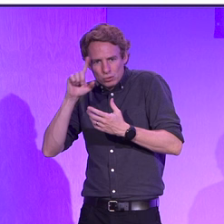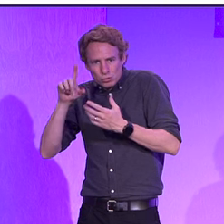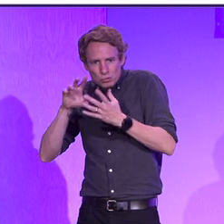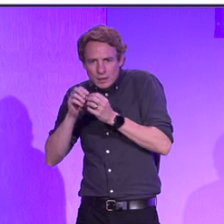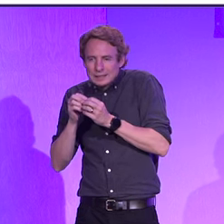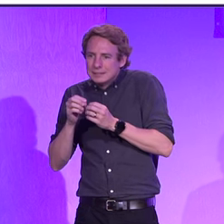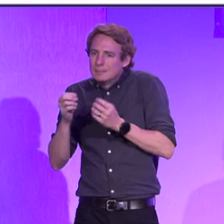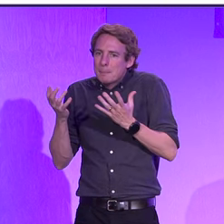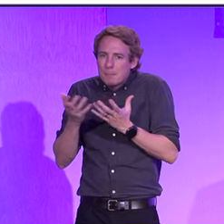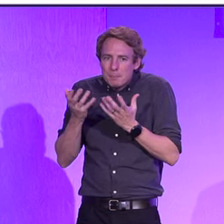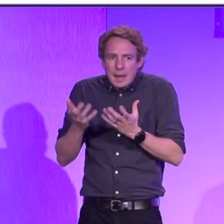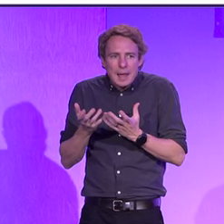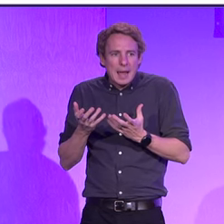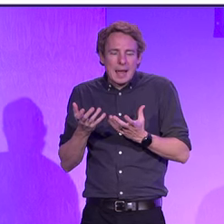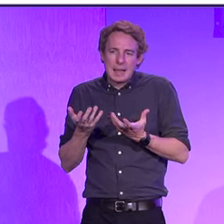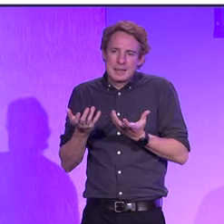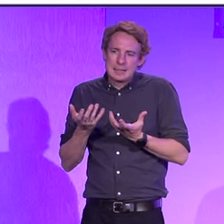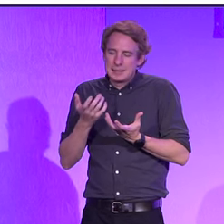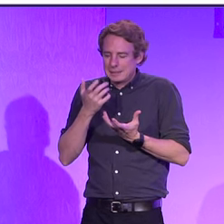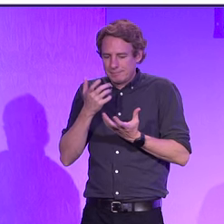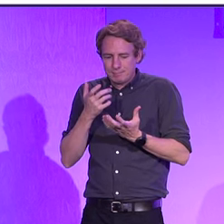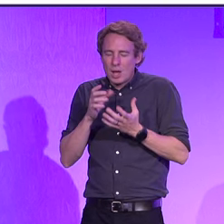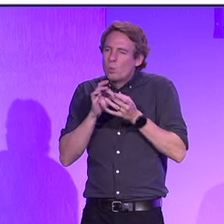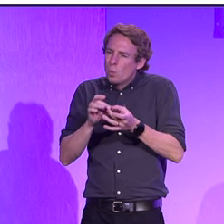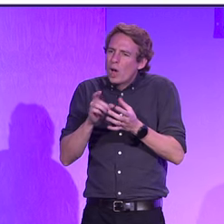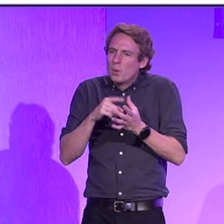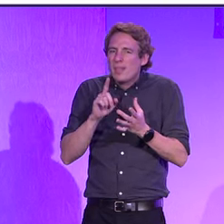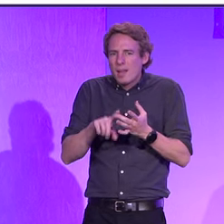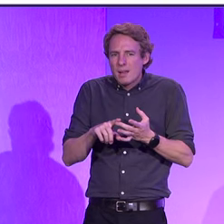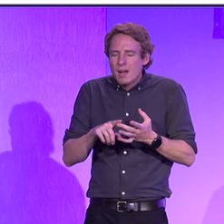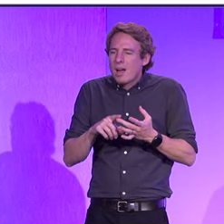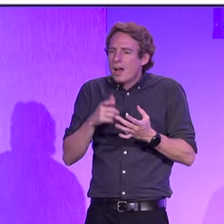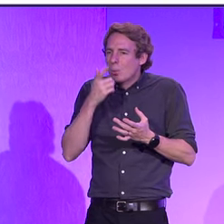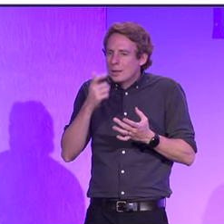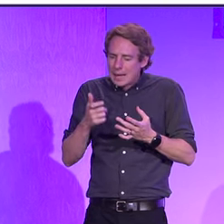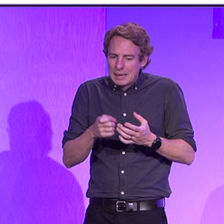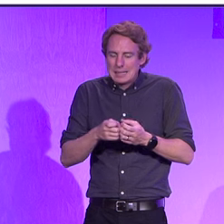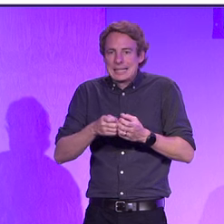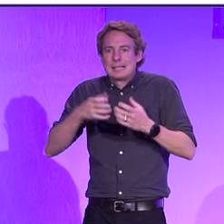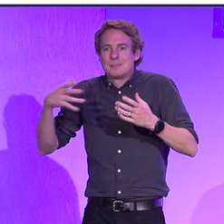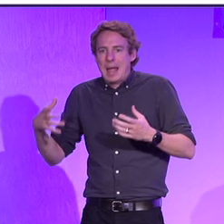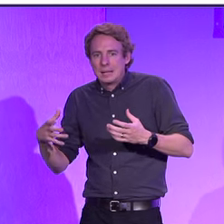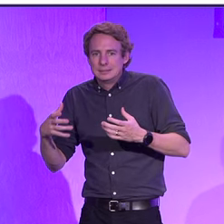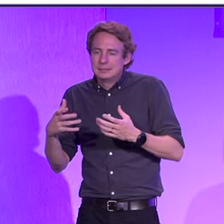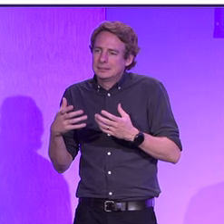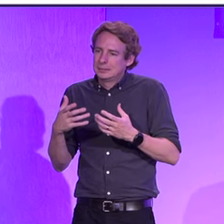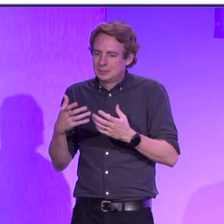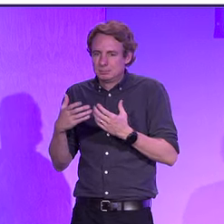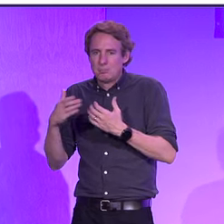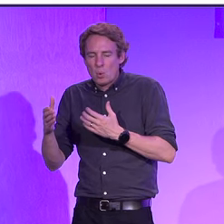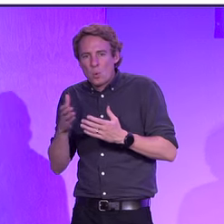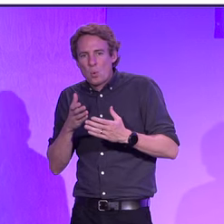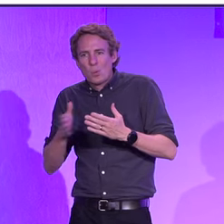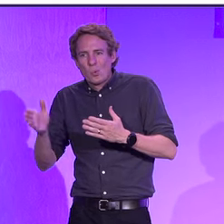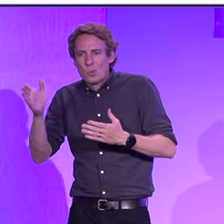our sense of playfulness to, like, work with AI and, like, expand to something greater and stay relevant